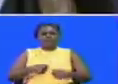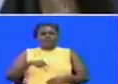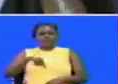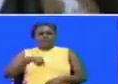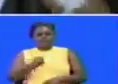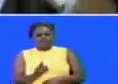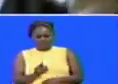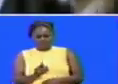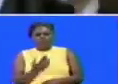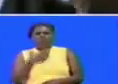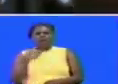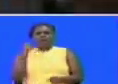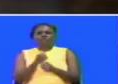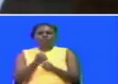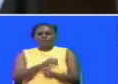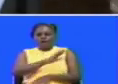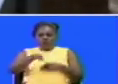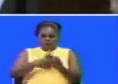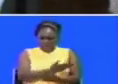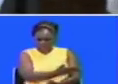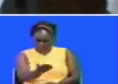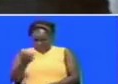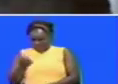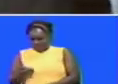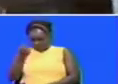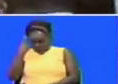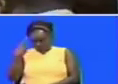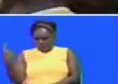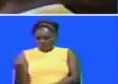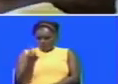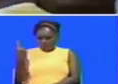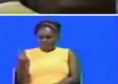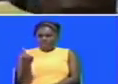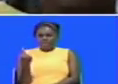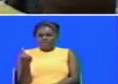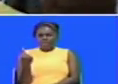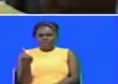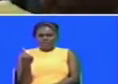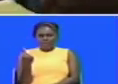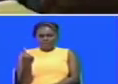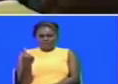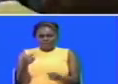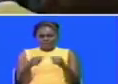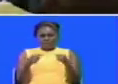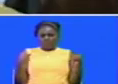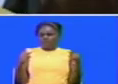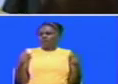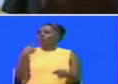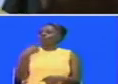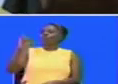here to make all of us understand that the only enemy we have and our country has is